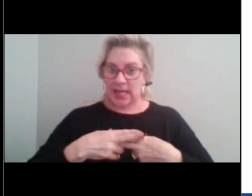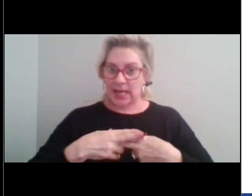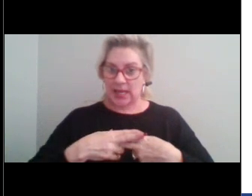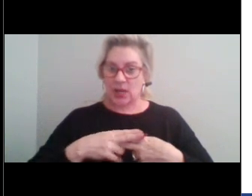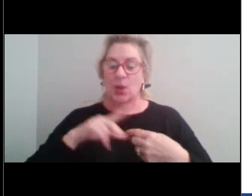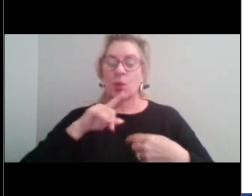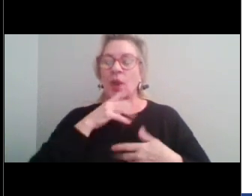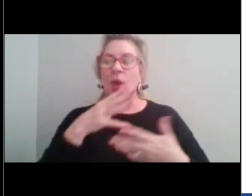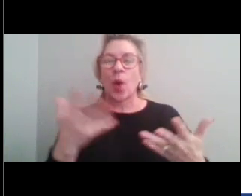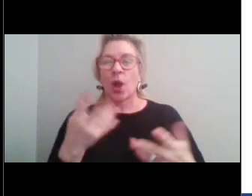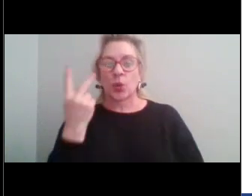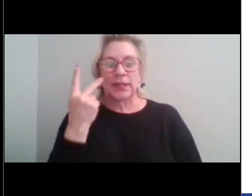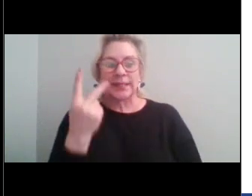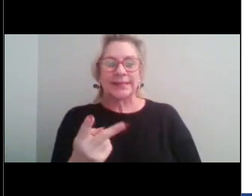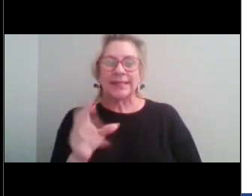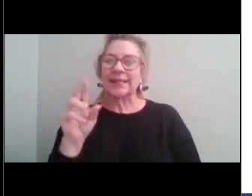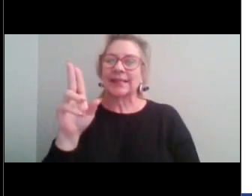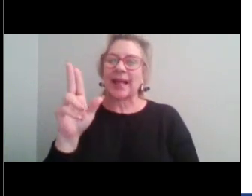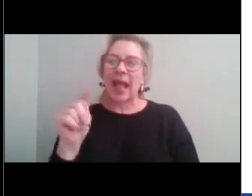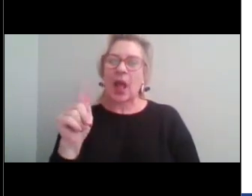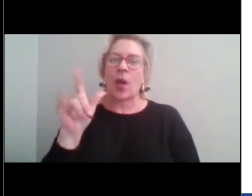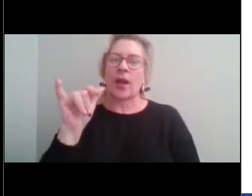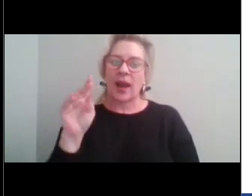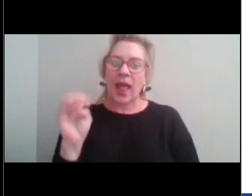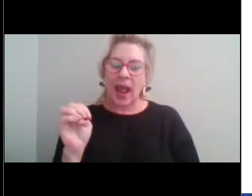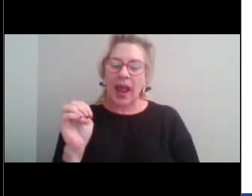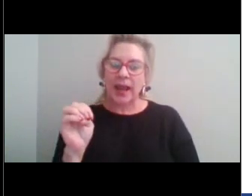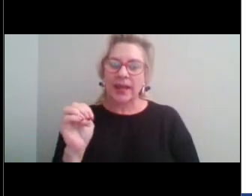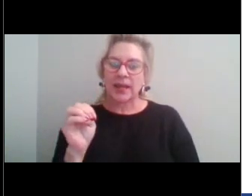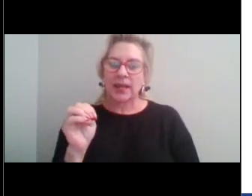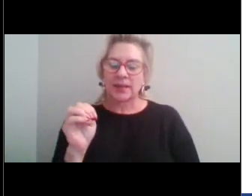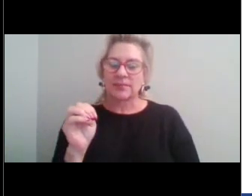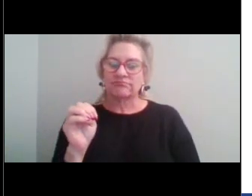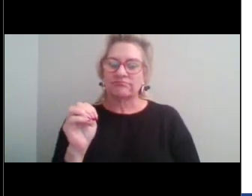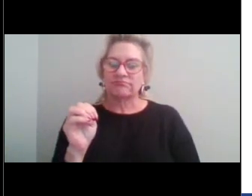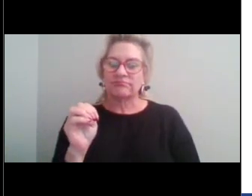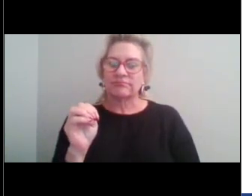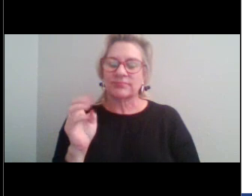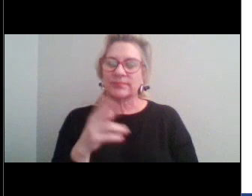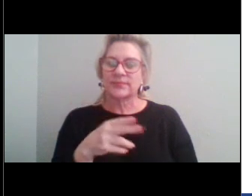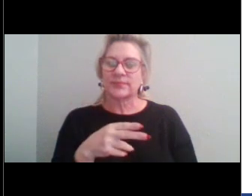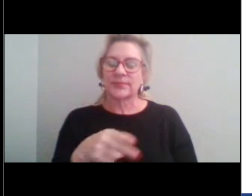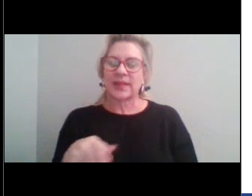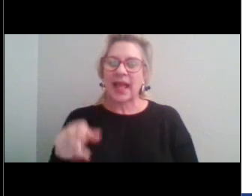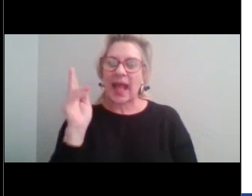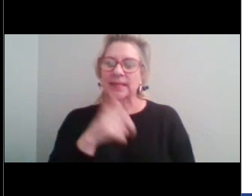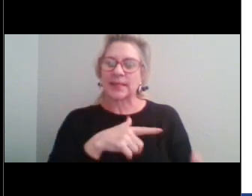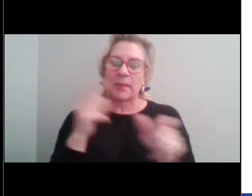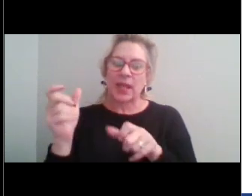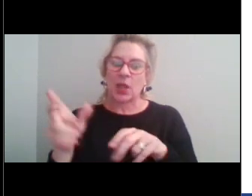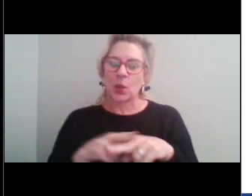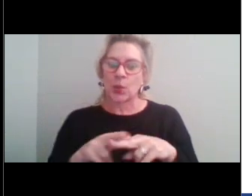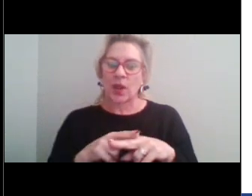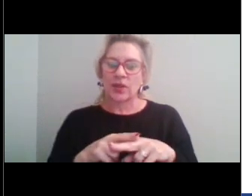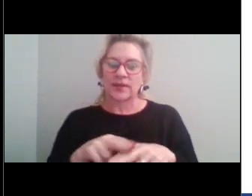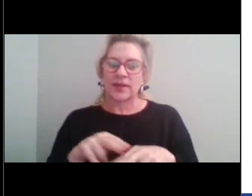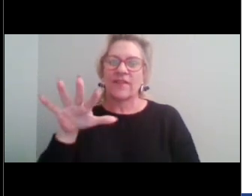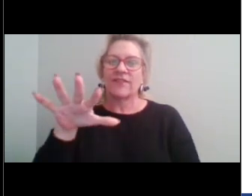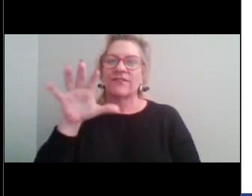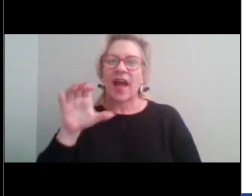primarily outlines what the project definition is broadly for the high-speed rail project in California. It is a